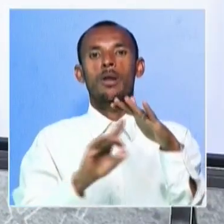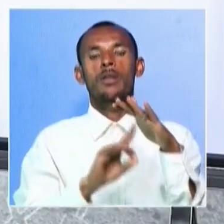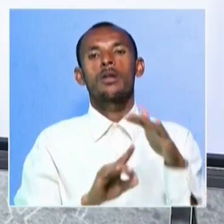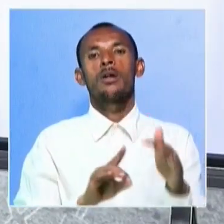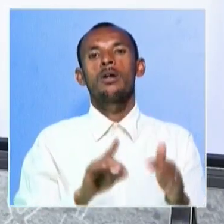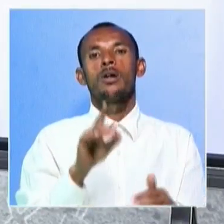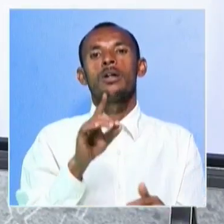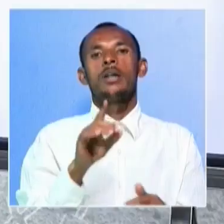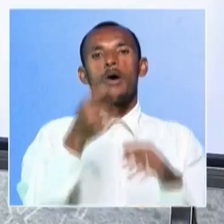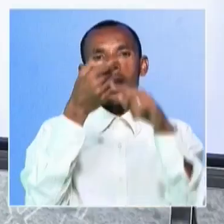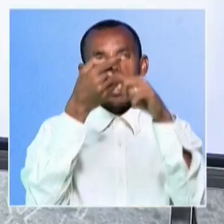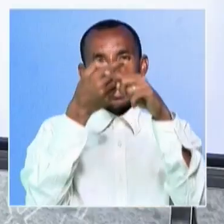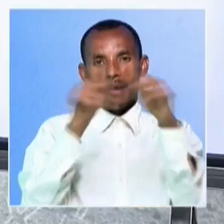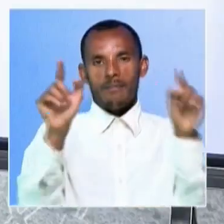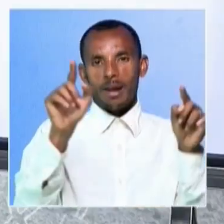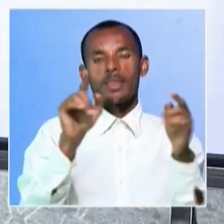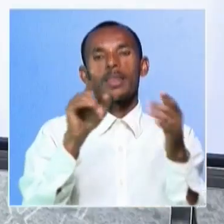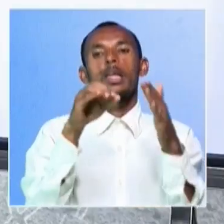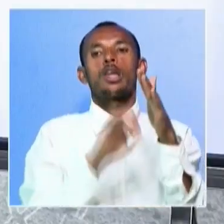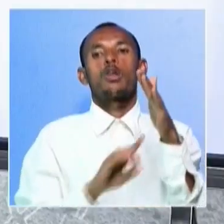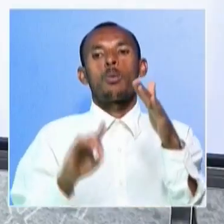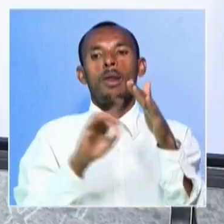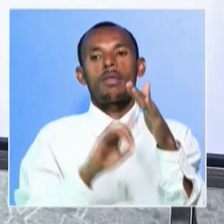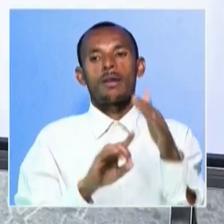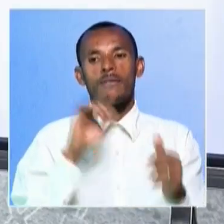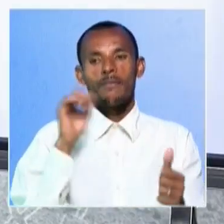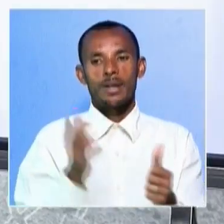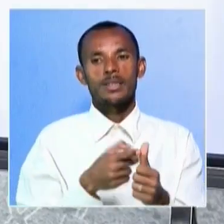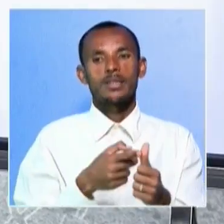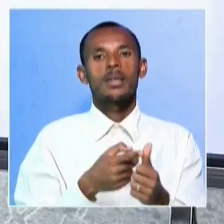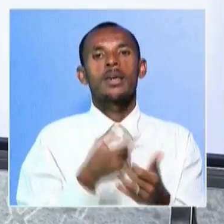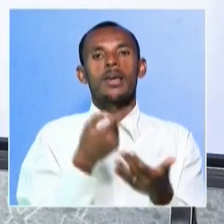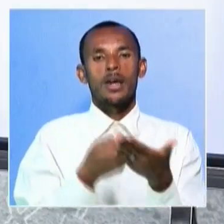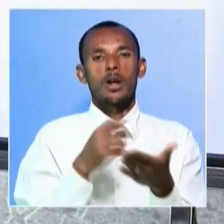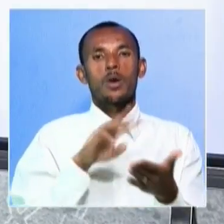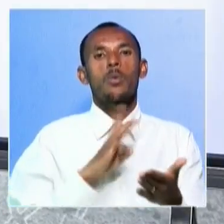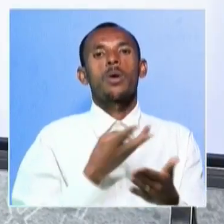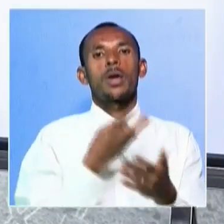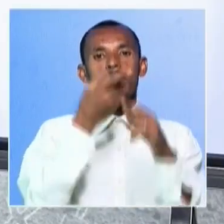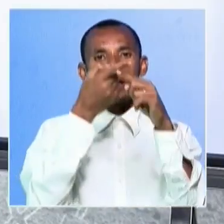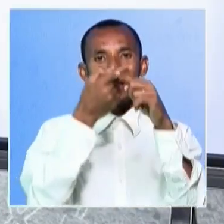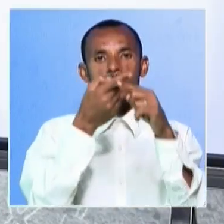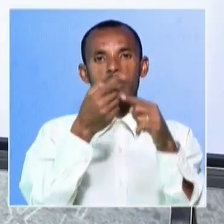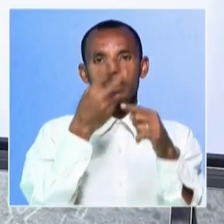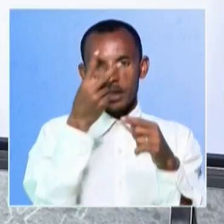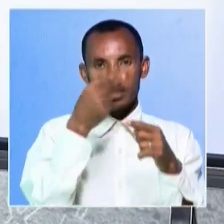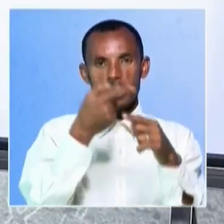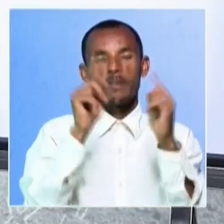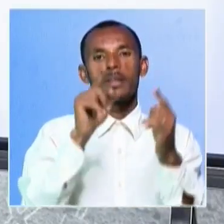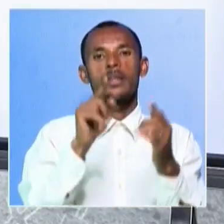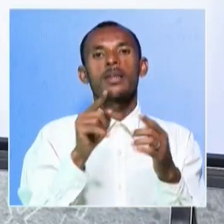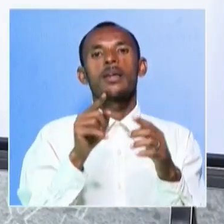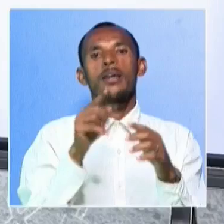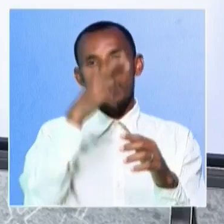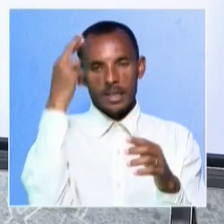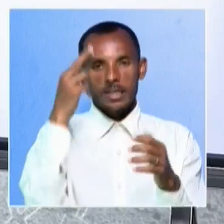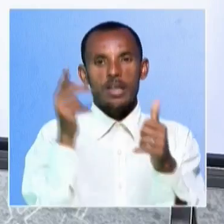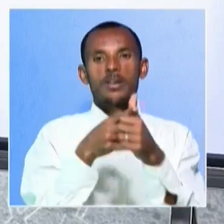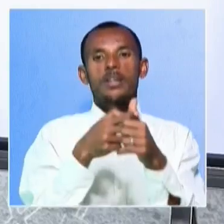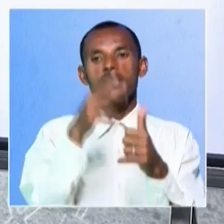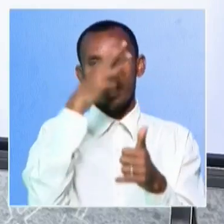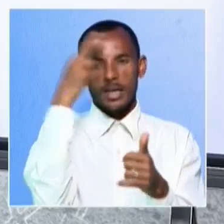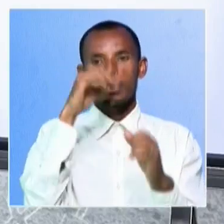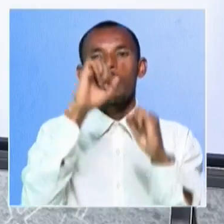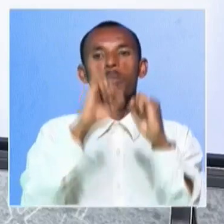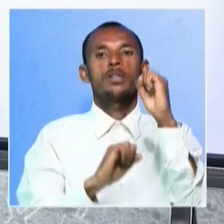or different denominators, okay? So here we will see the different cases. The first case is